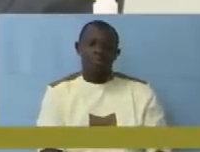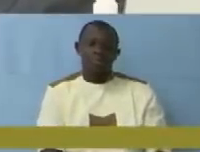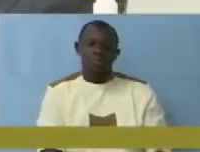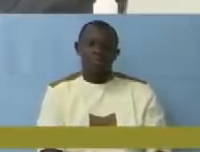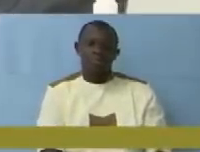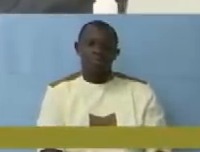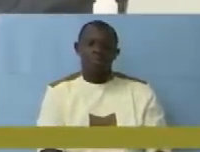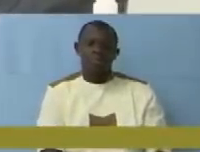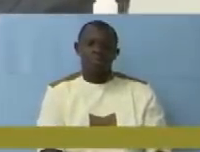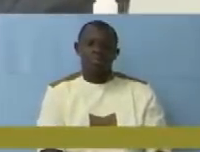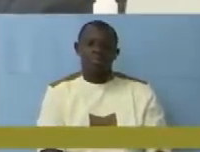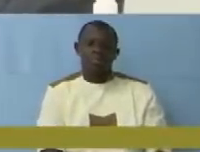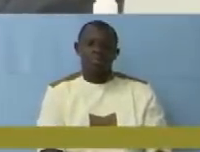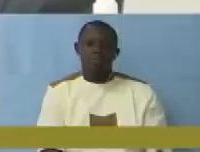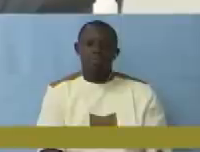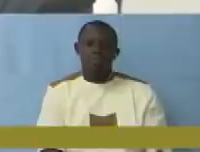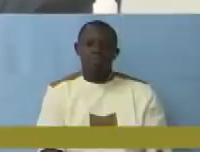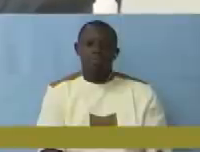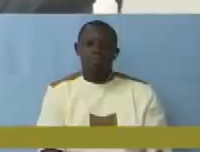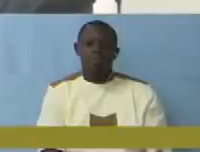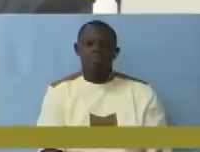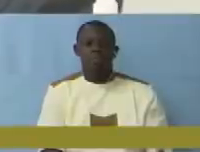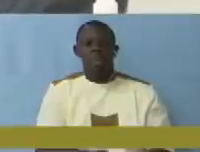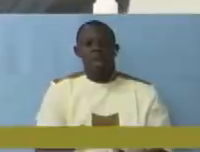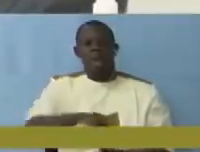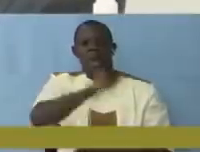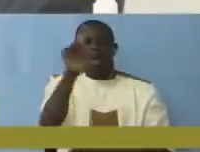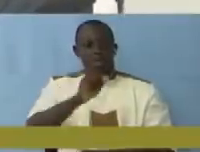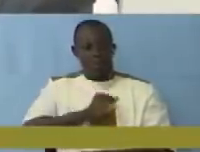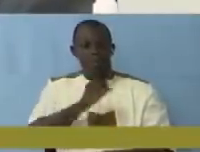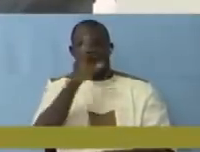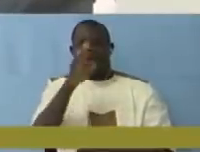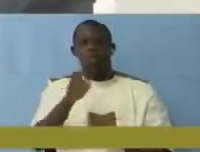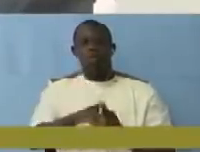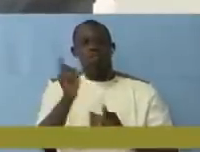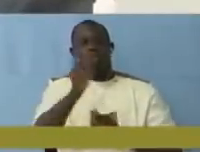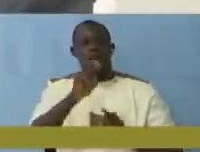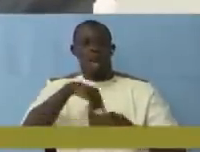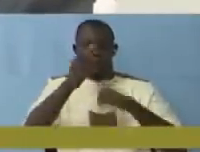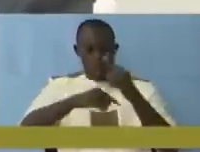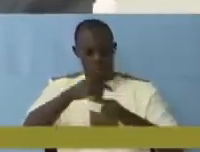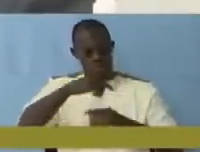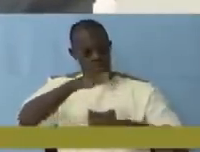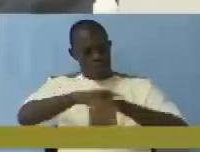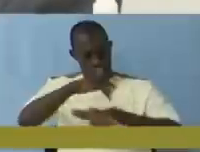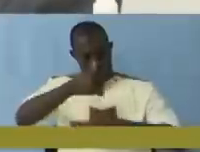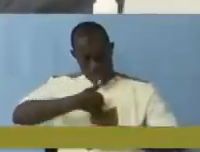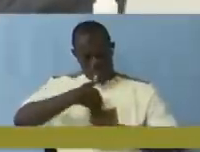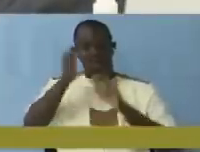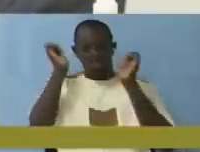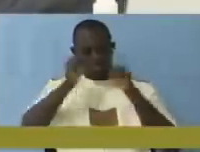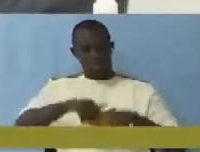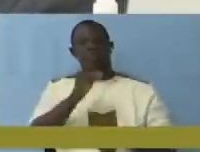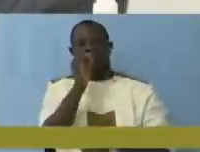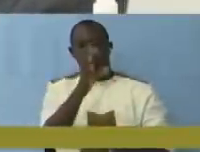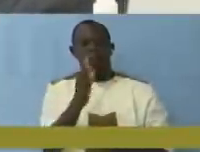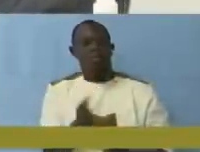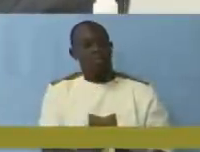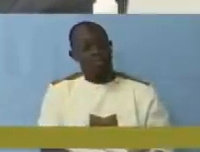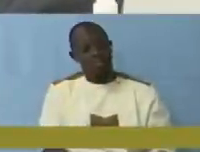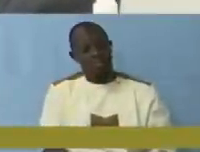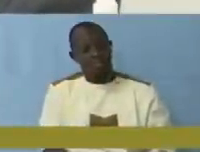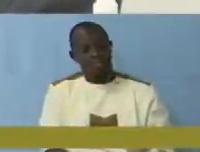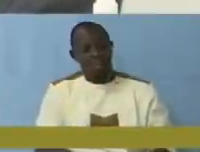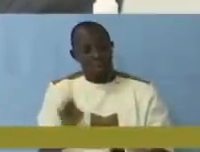ko bundal wala si o jabi no And he says, what concerns me is what I can say. ko me yete sula ite si wala fono